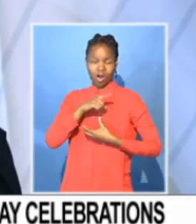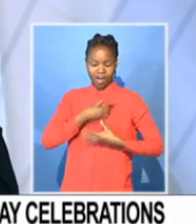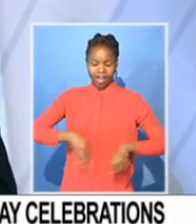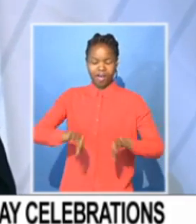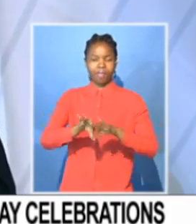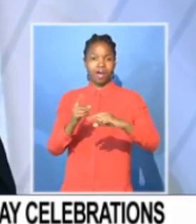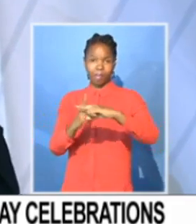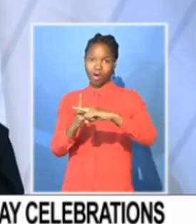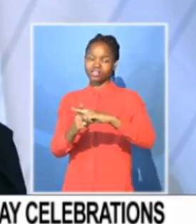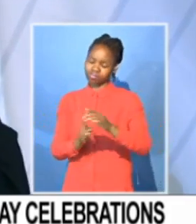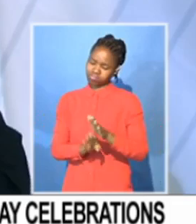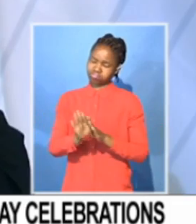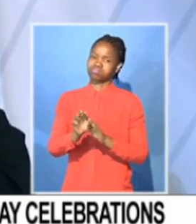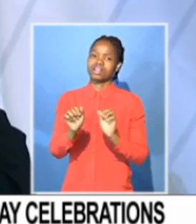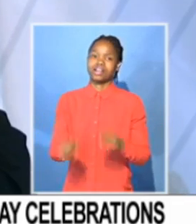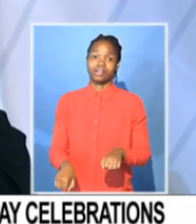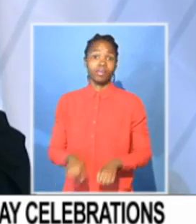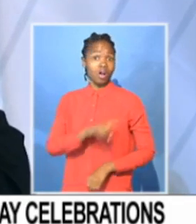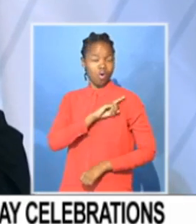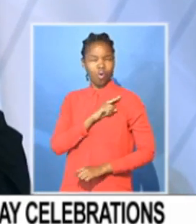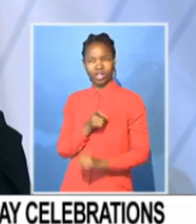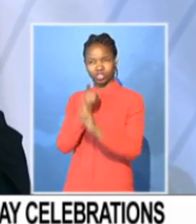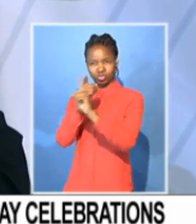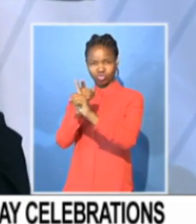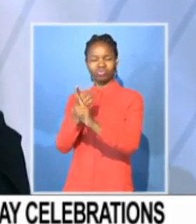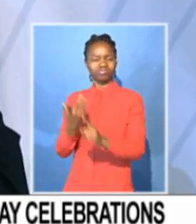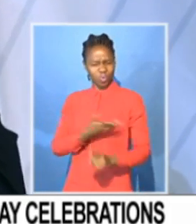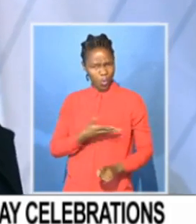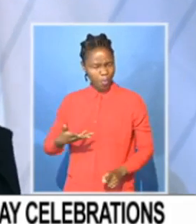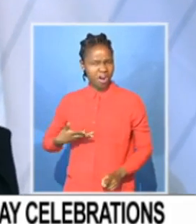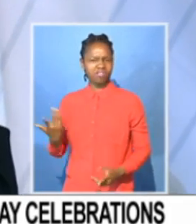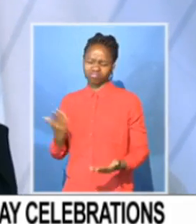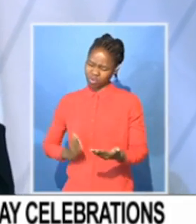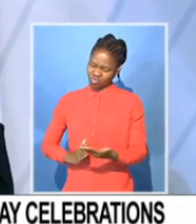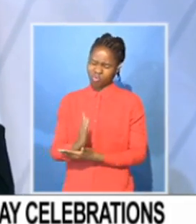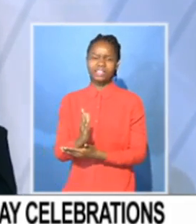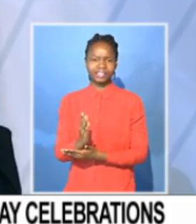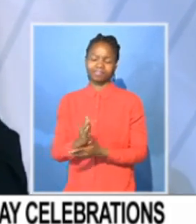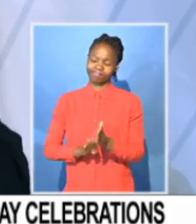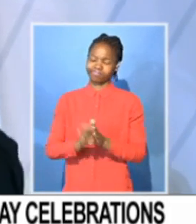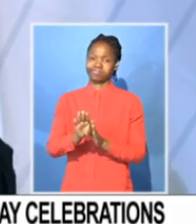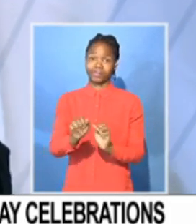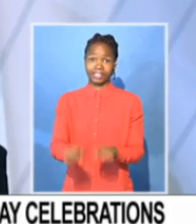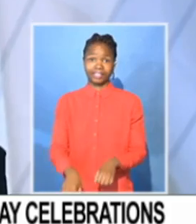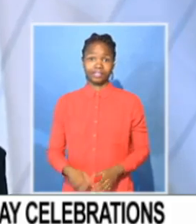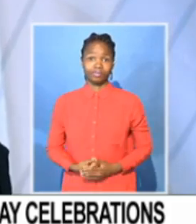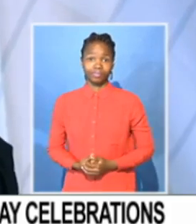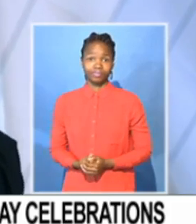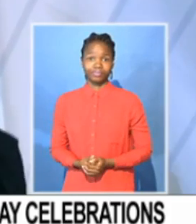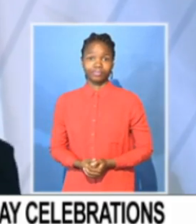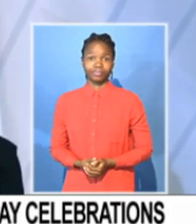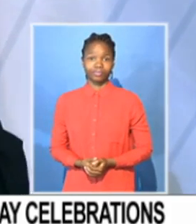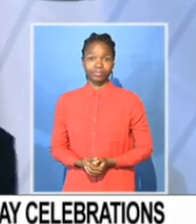values which respect the rights of women.